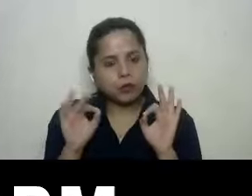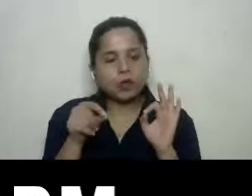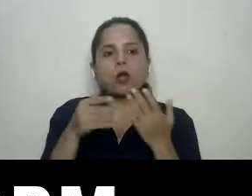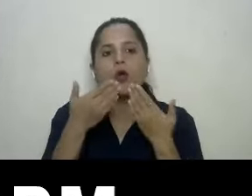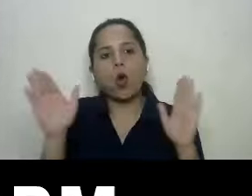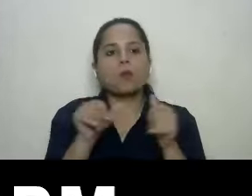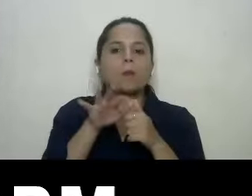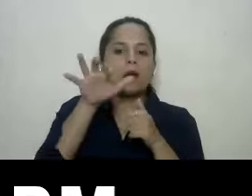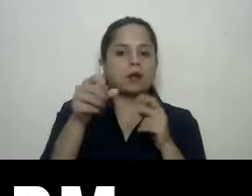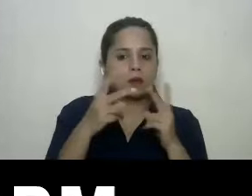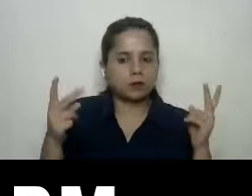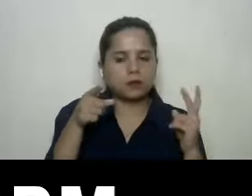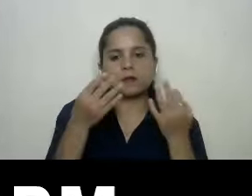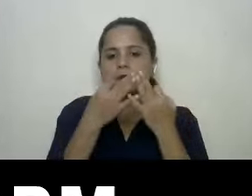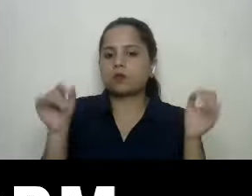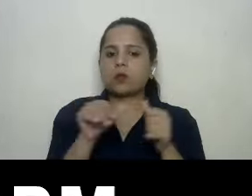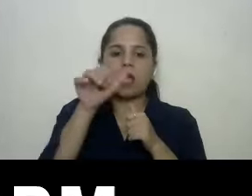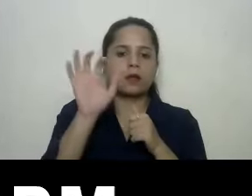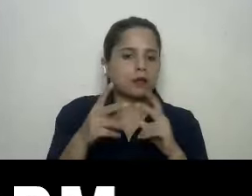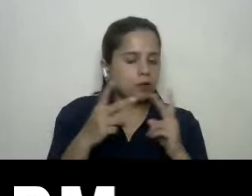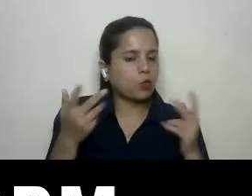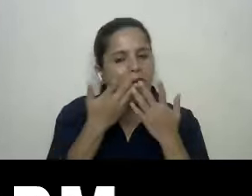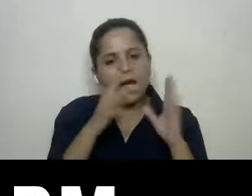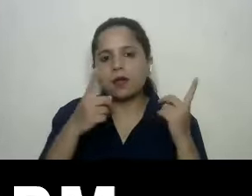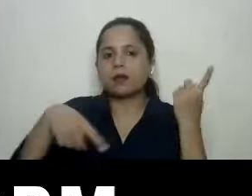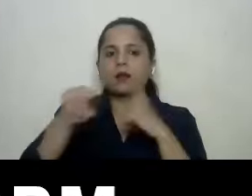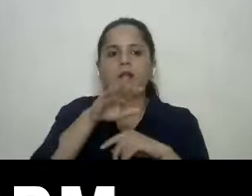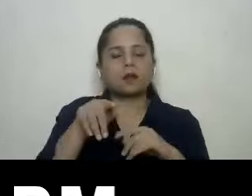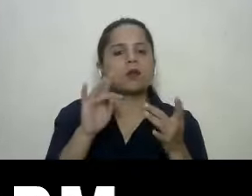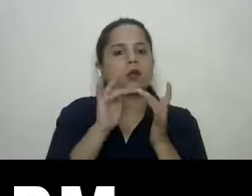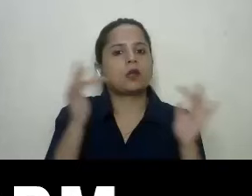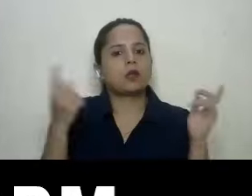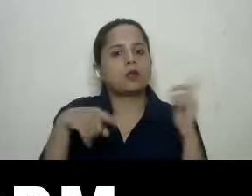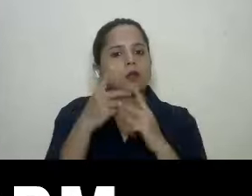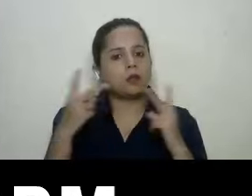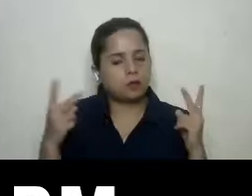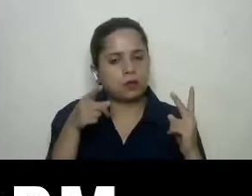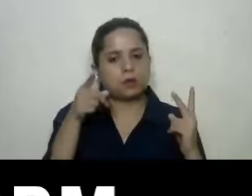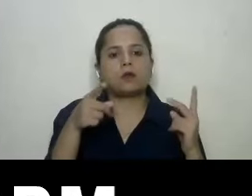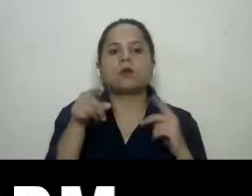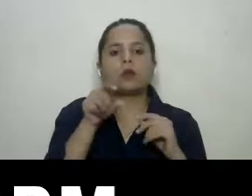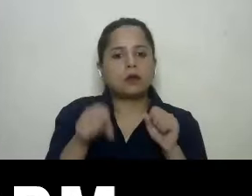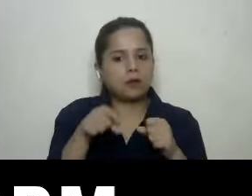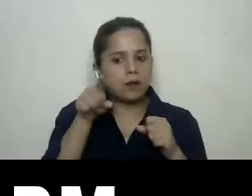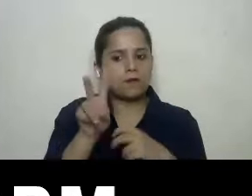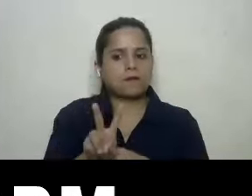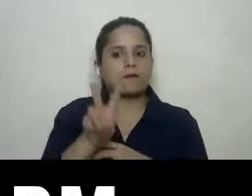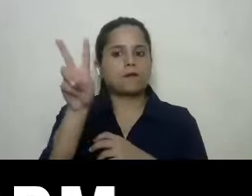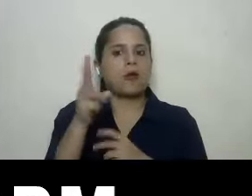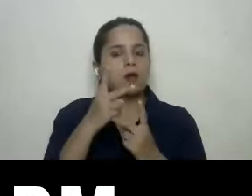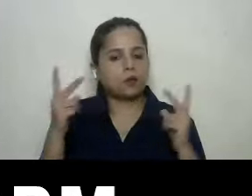access. It is freely accessible to anyone with an internet connection, making it a valuable resource